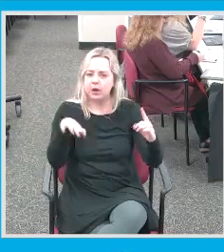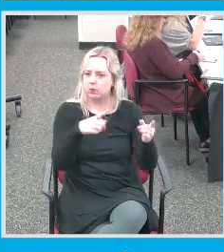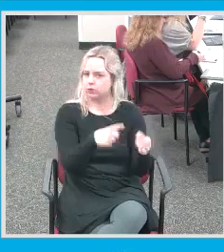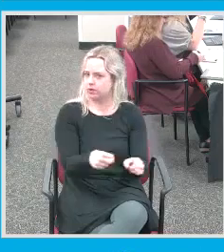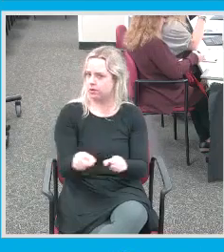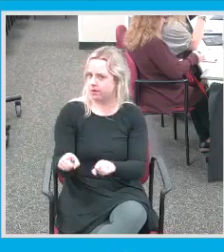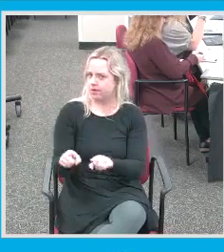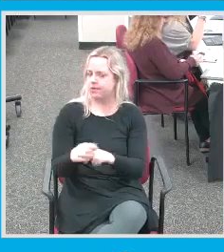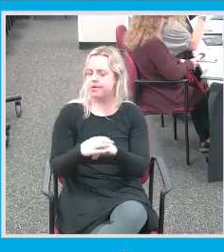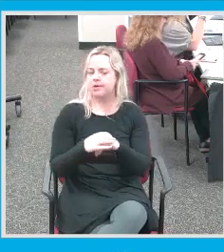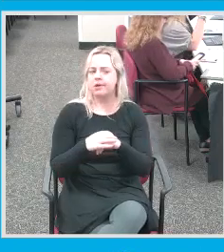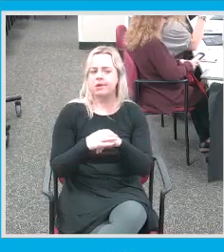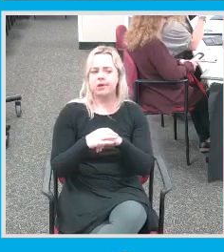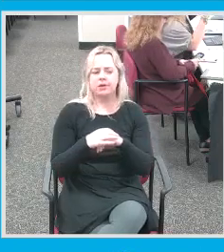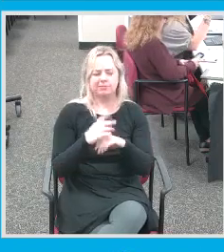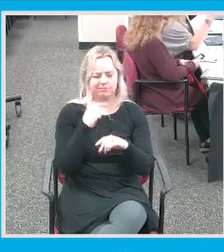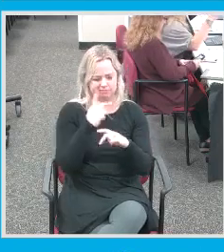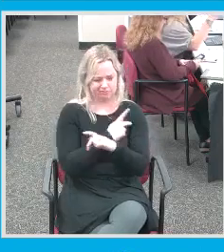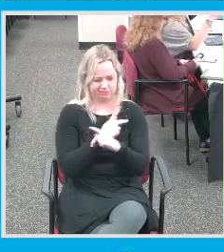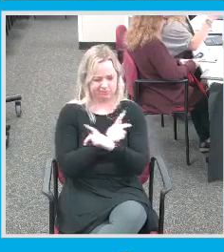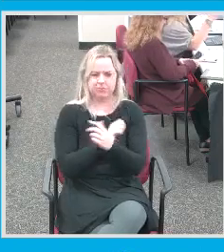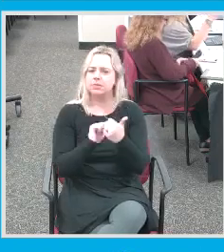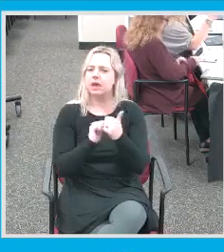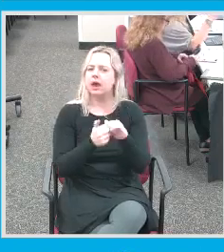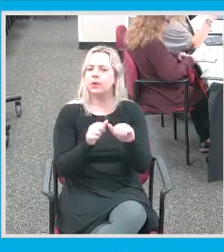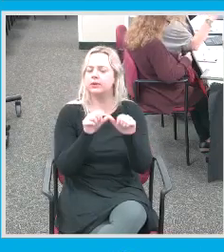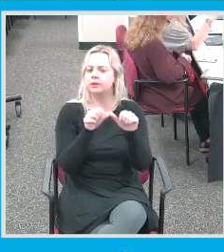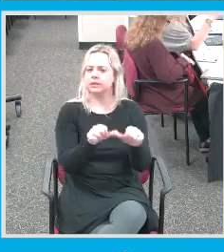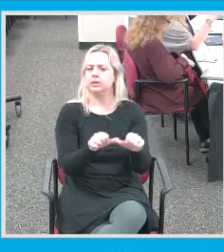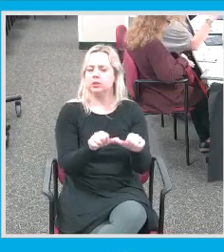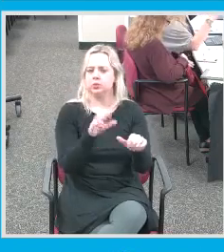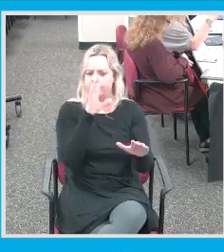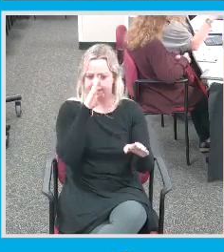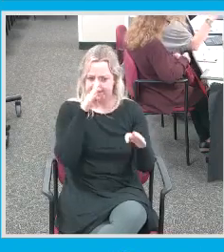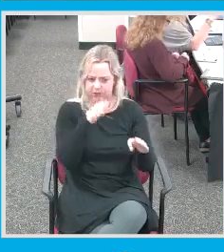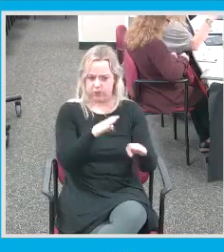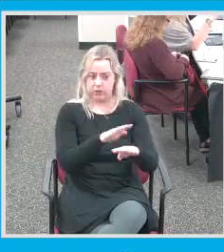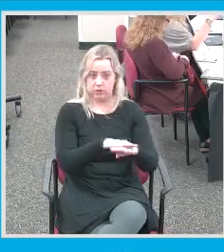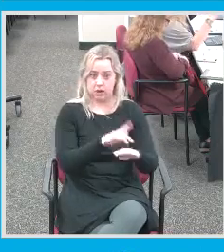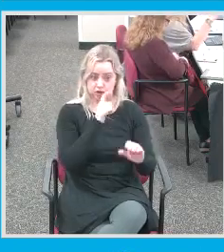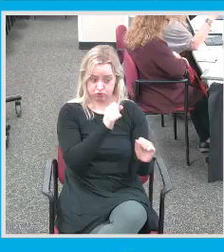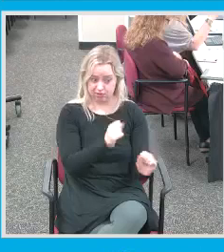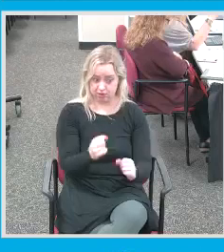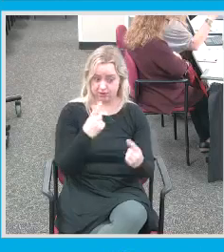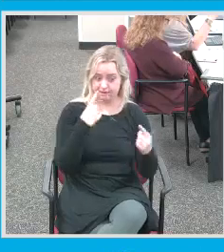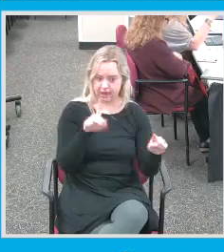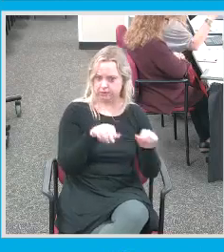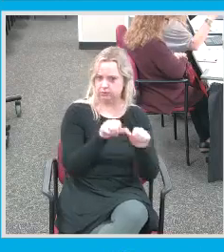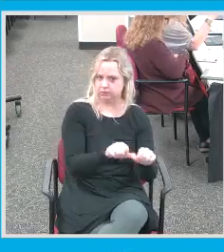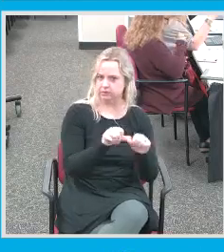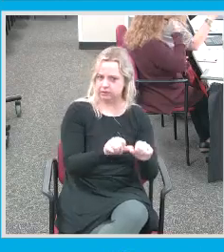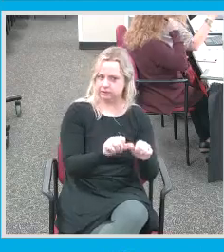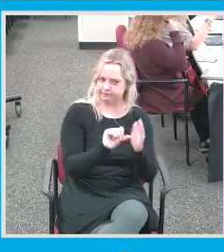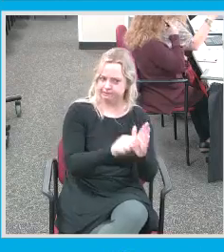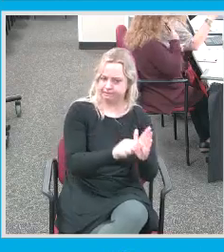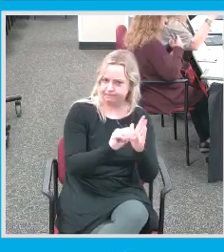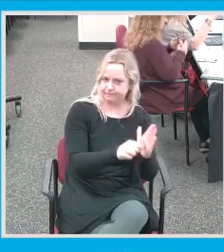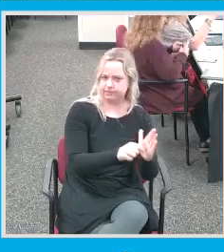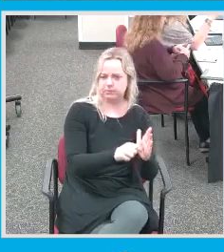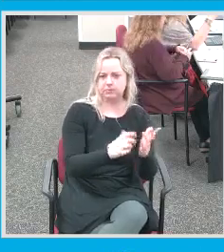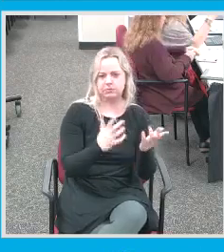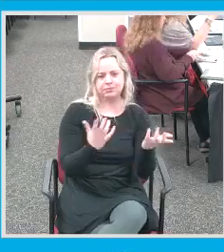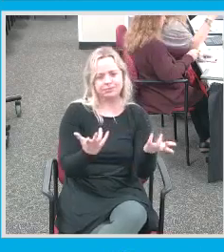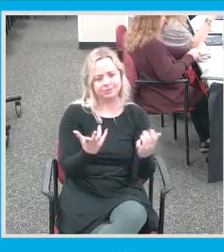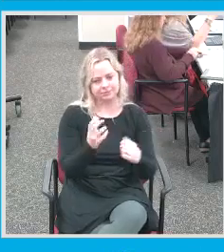can really continue to focus on the effective strategies that we know do work. And it's not a ton of